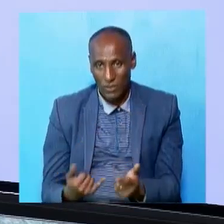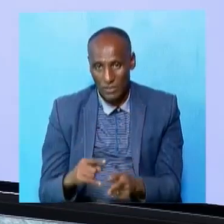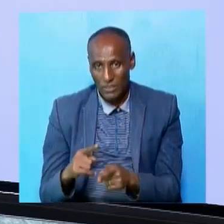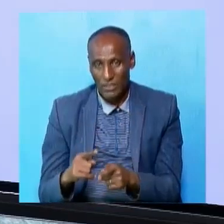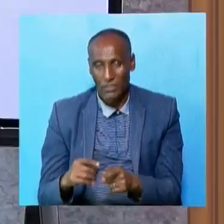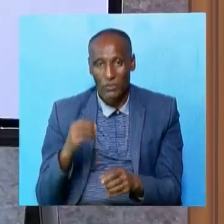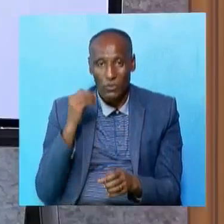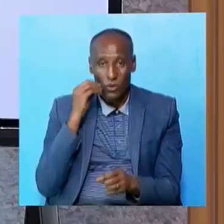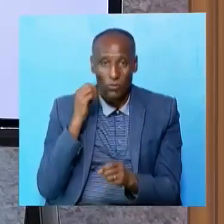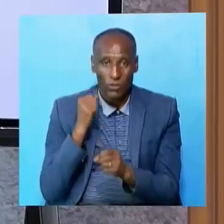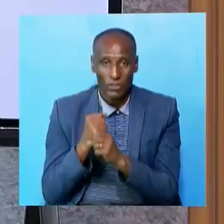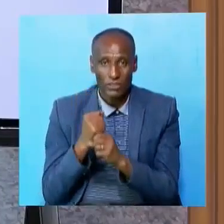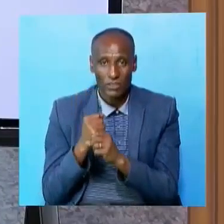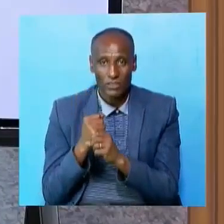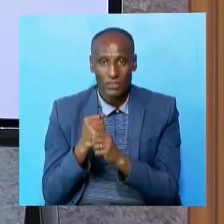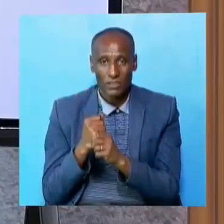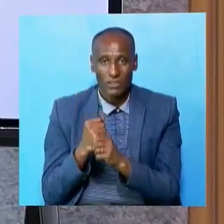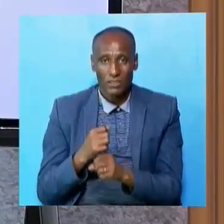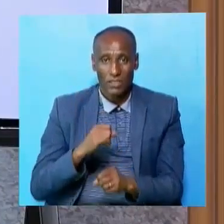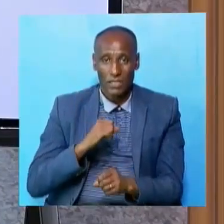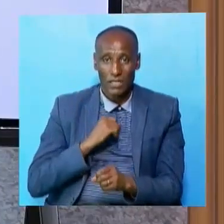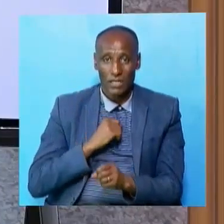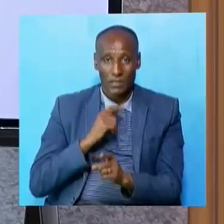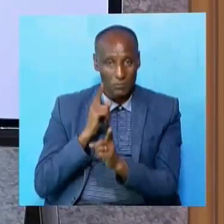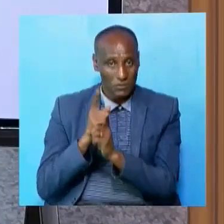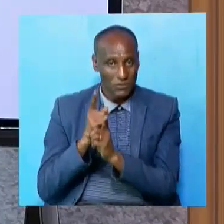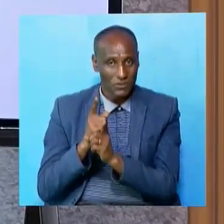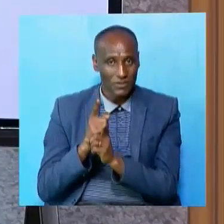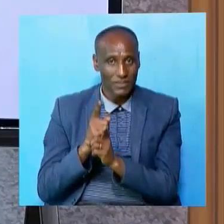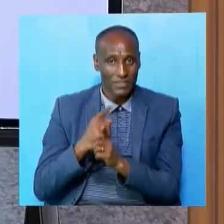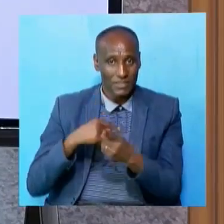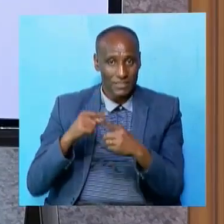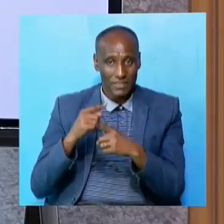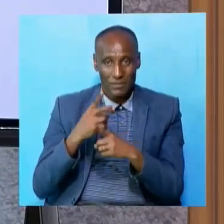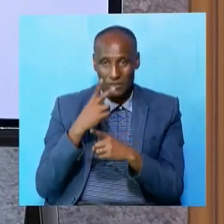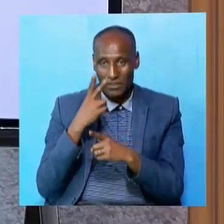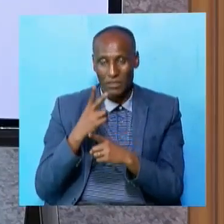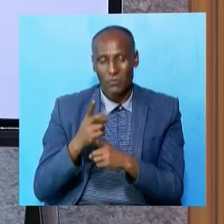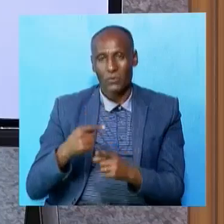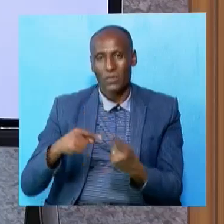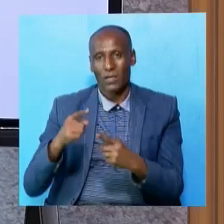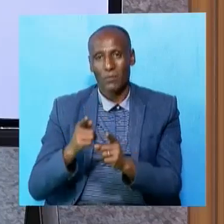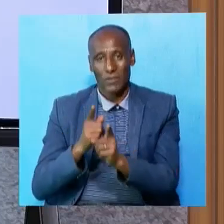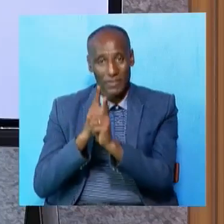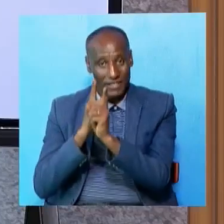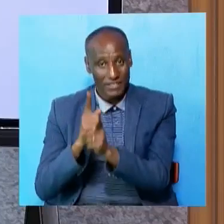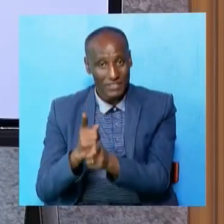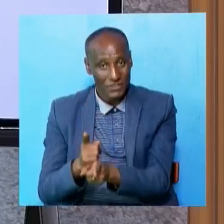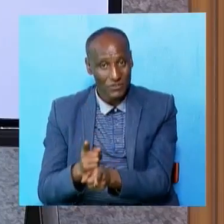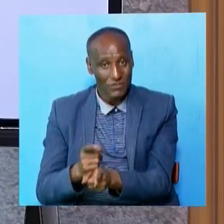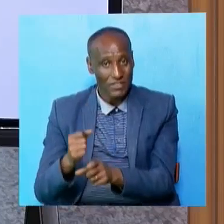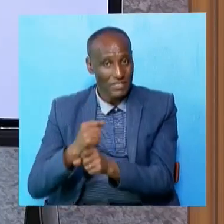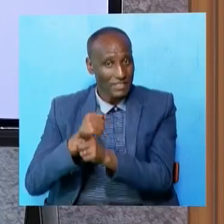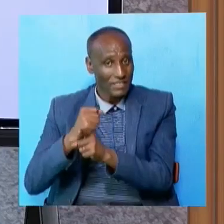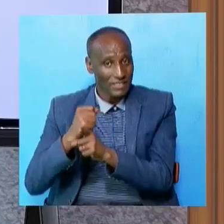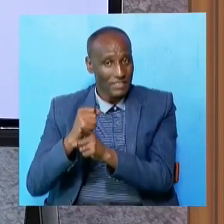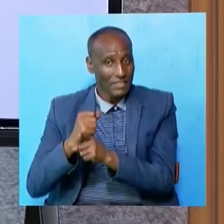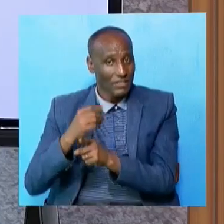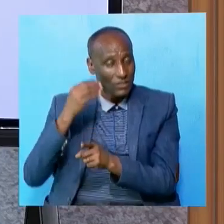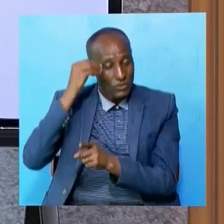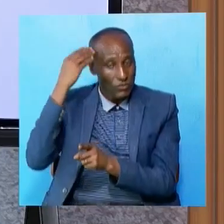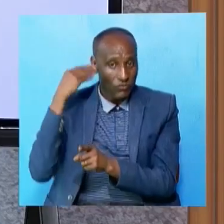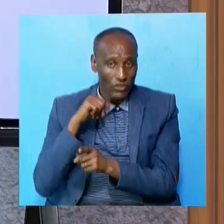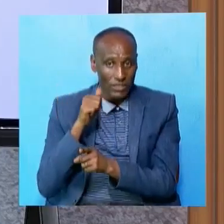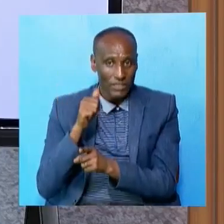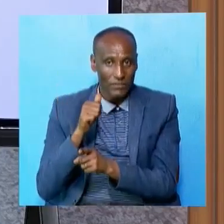your homework, and I am sure next time when you come up, you will come with the answers of this exercise. Don't forget what we